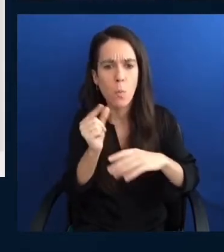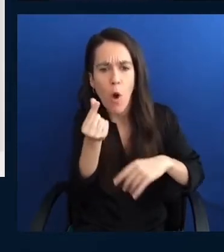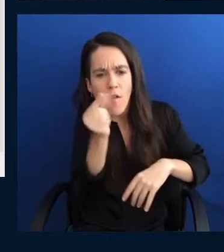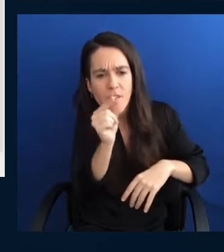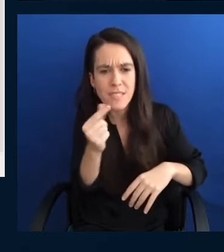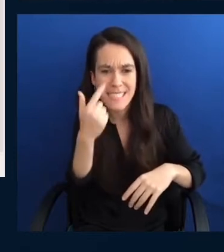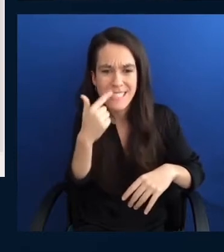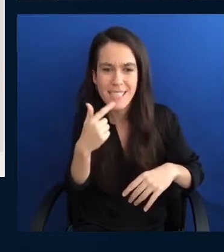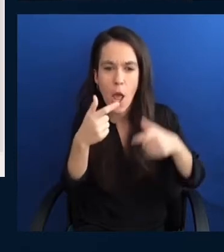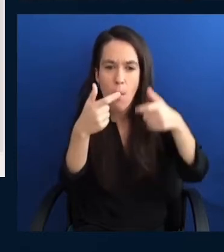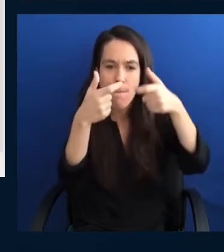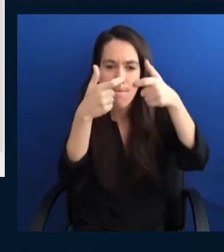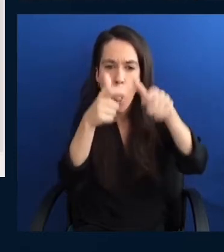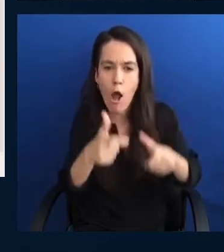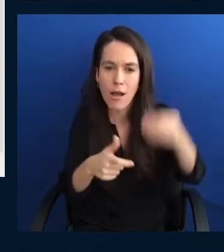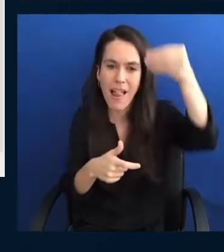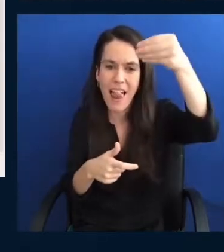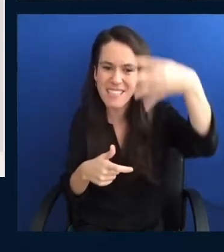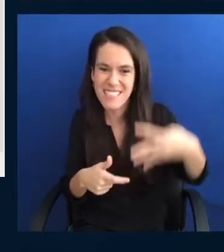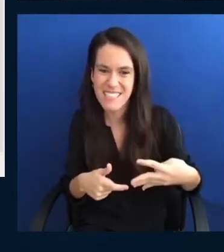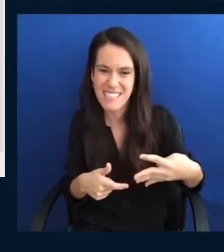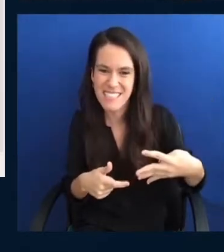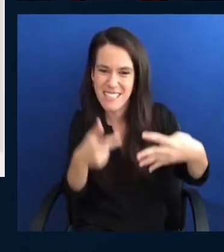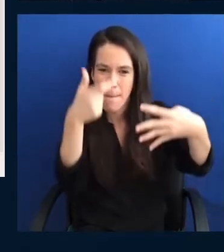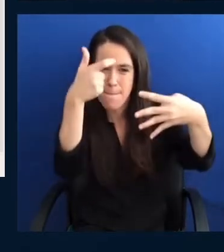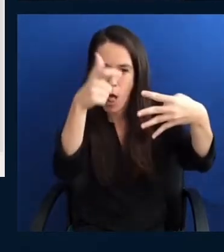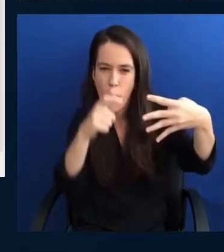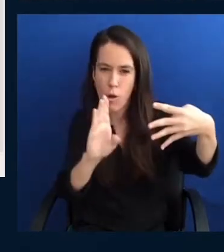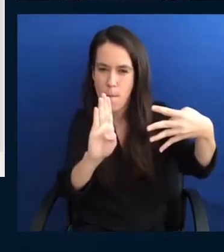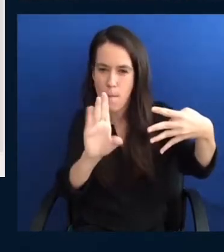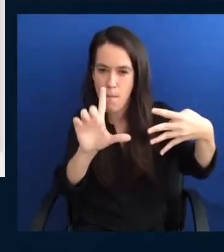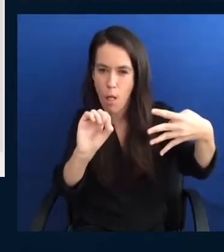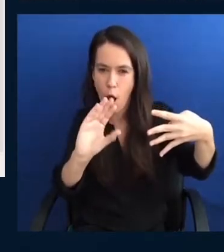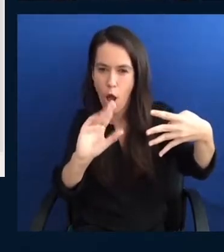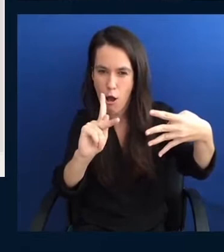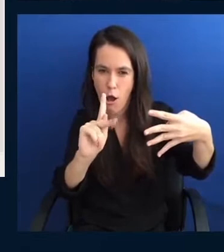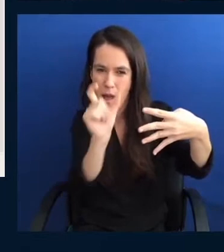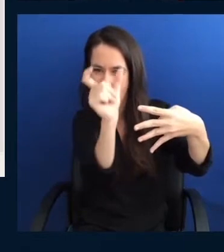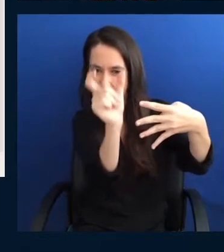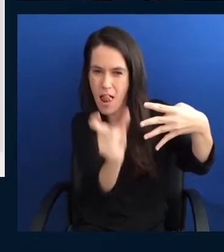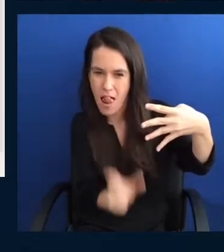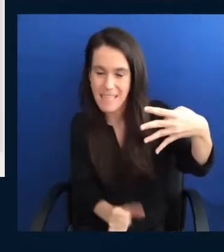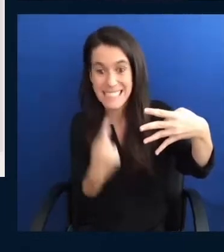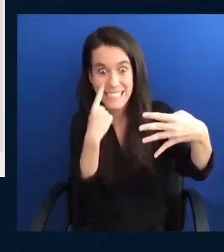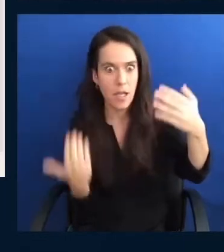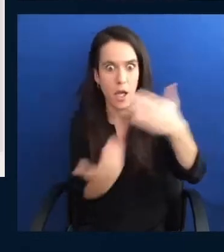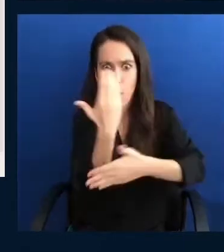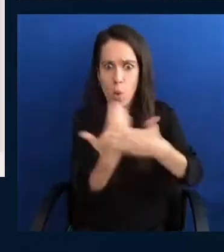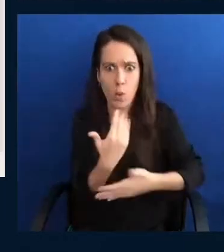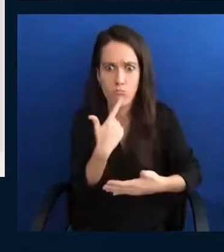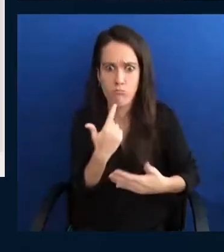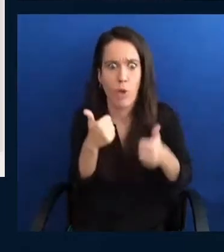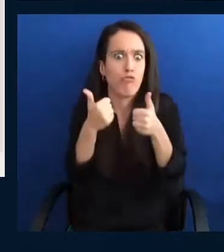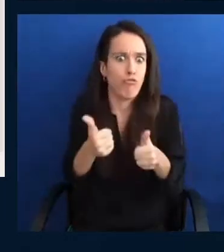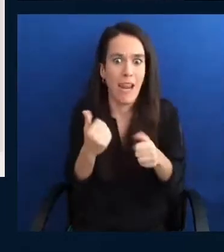list. It's all about the block. So many new features around that, and it just it shows such a great